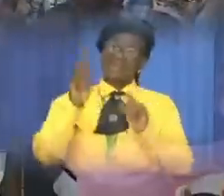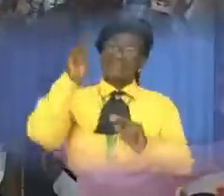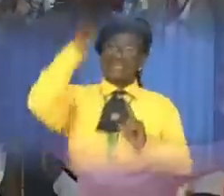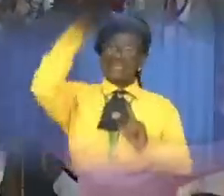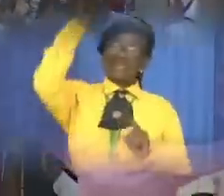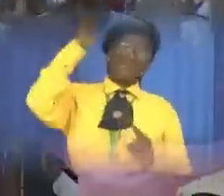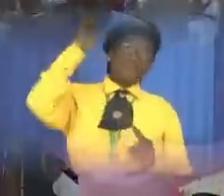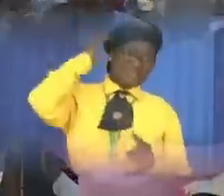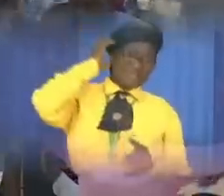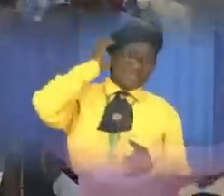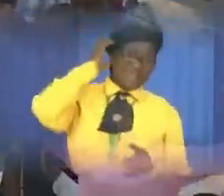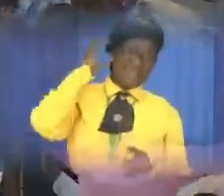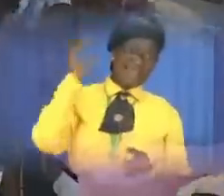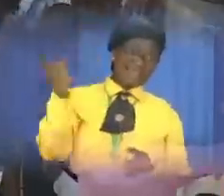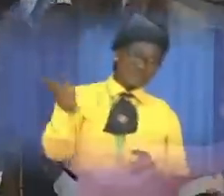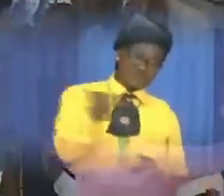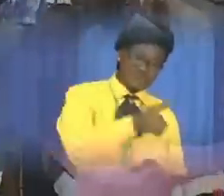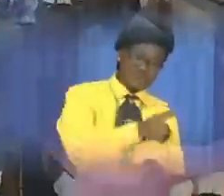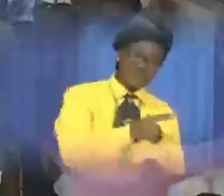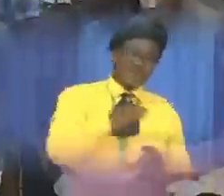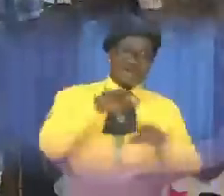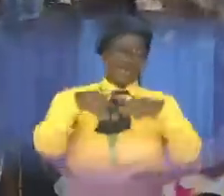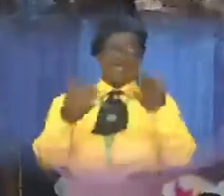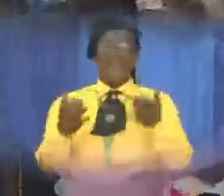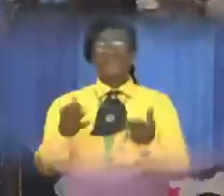him adoration.